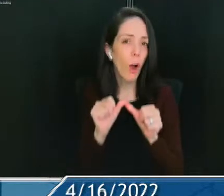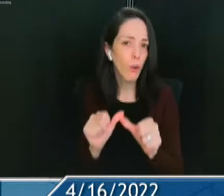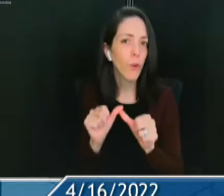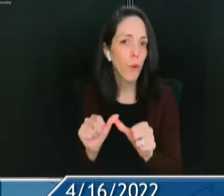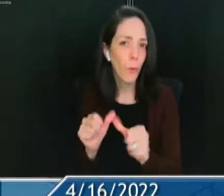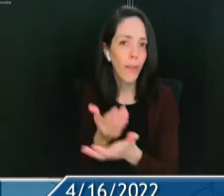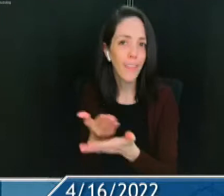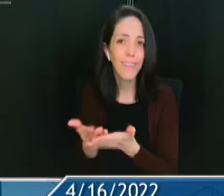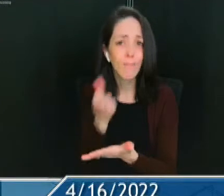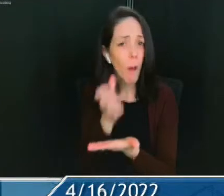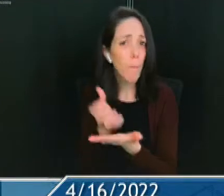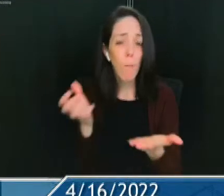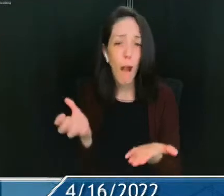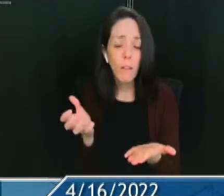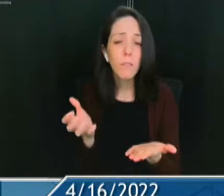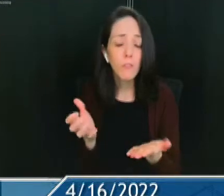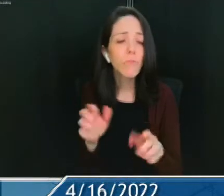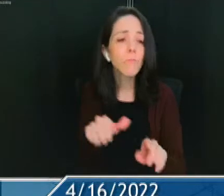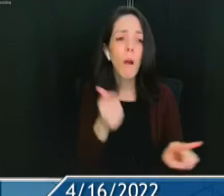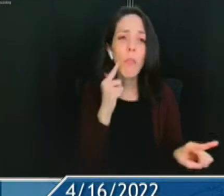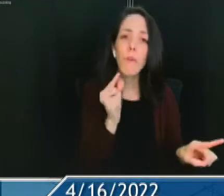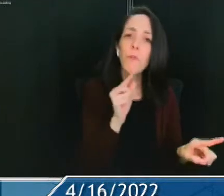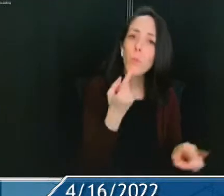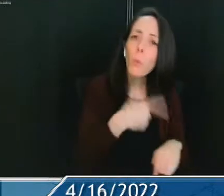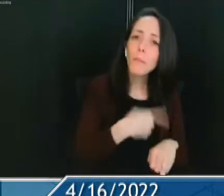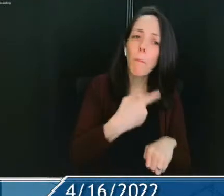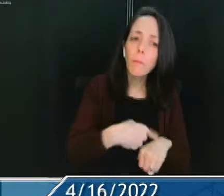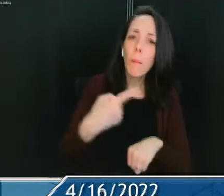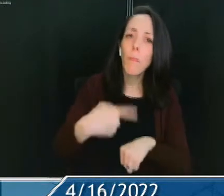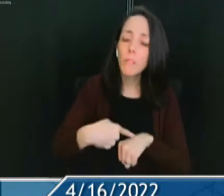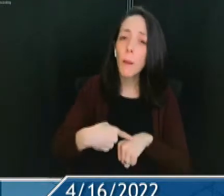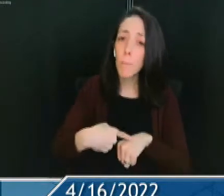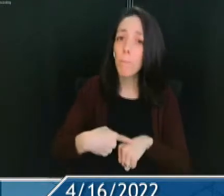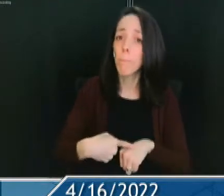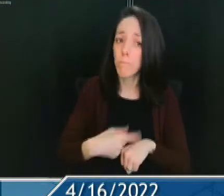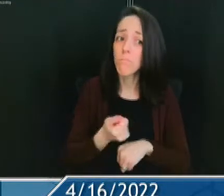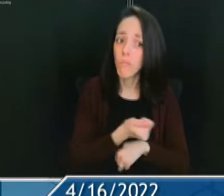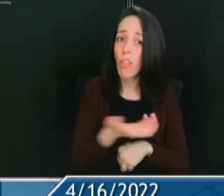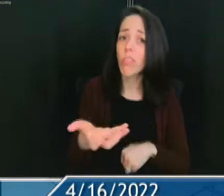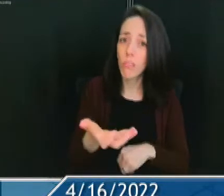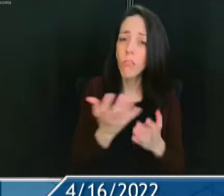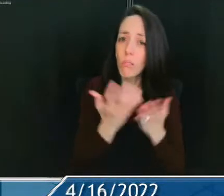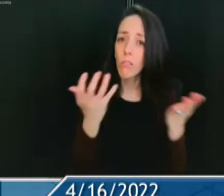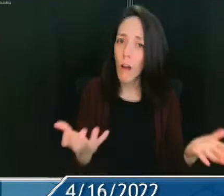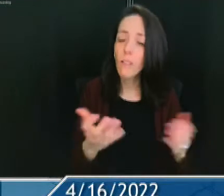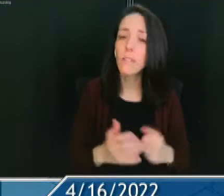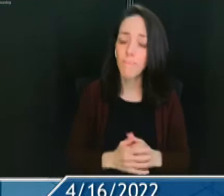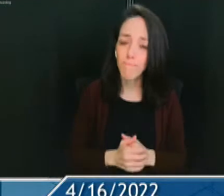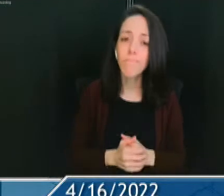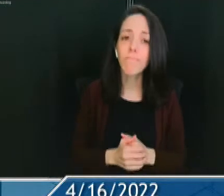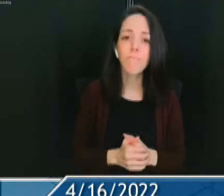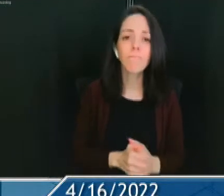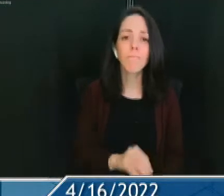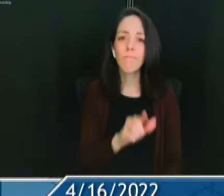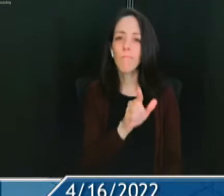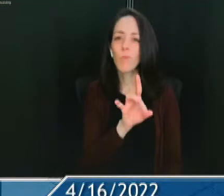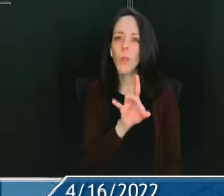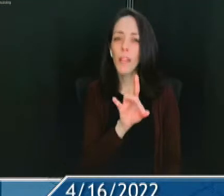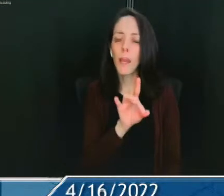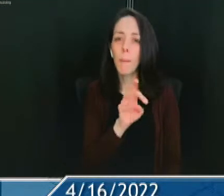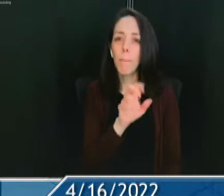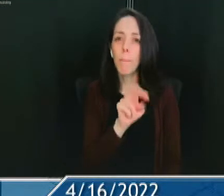all. But we are looking at a decent amount of one-time available resource with $28 million. I will say here that the city